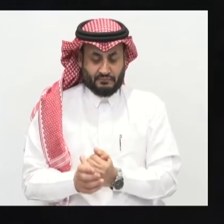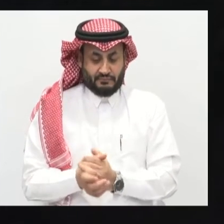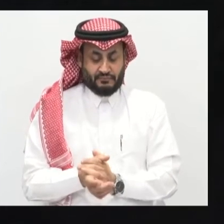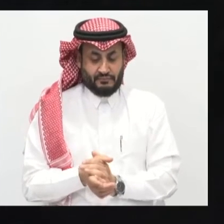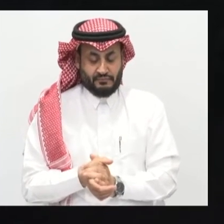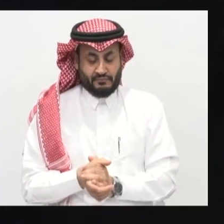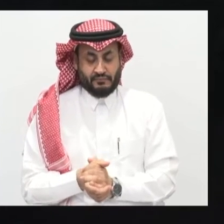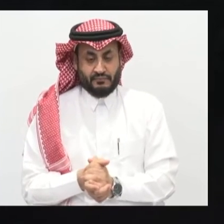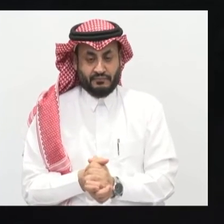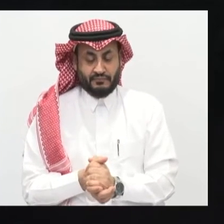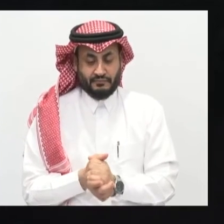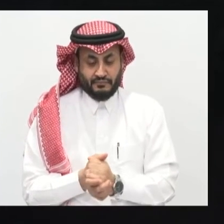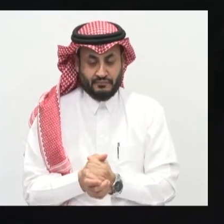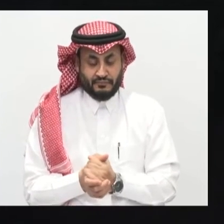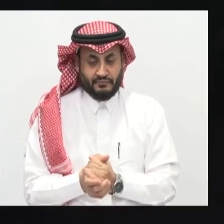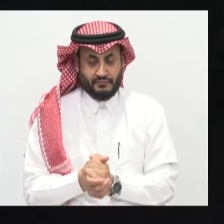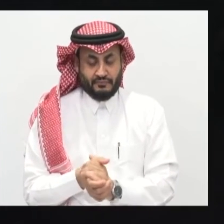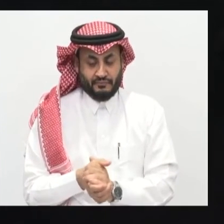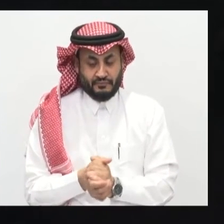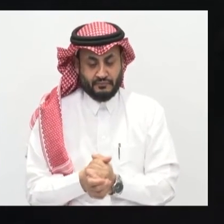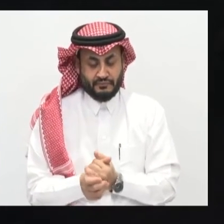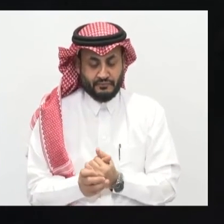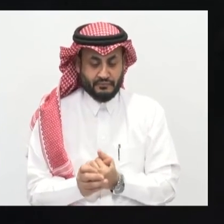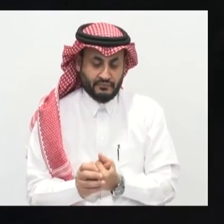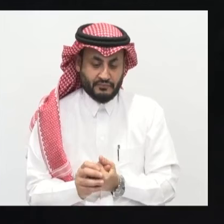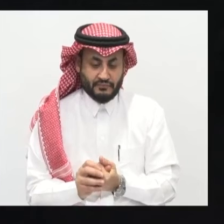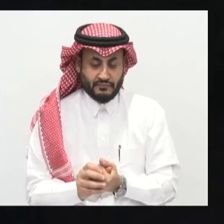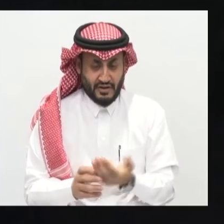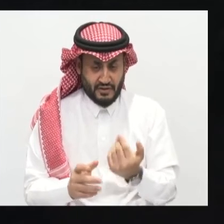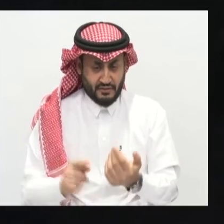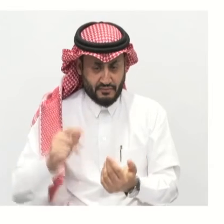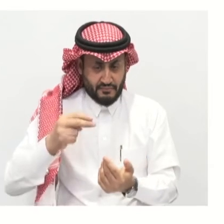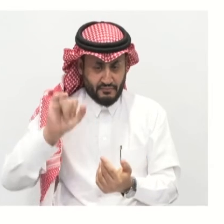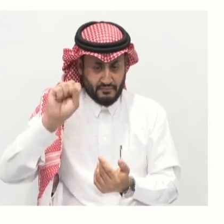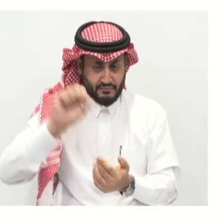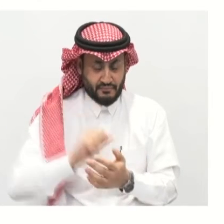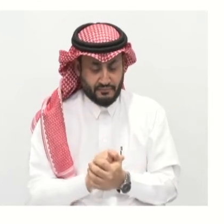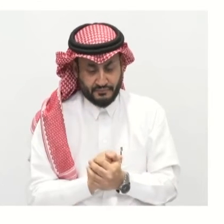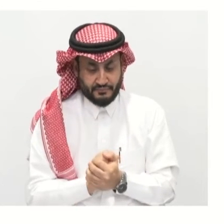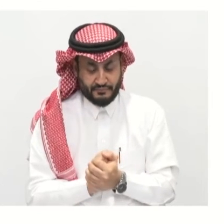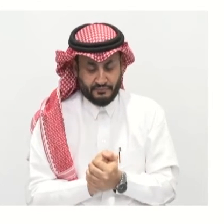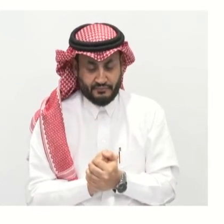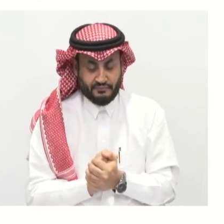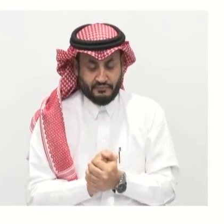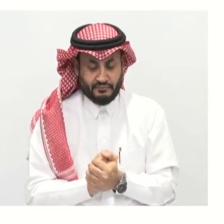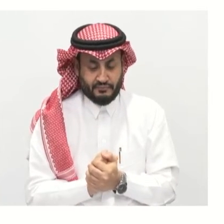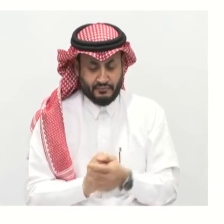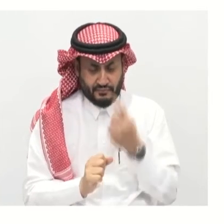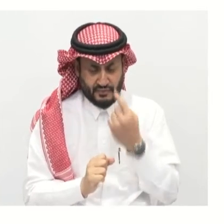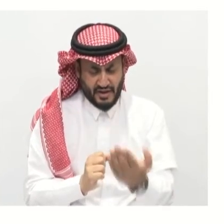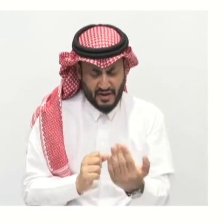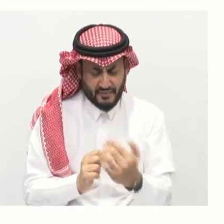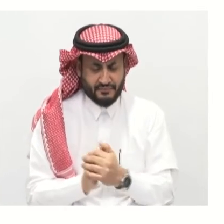that, these, or those? This, because the cube's in her hand. So let's write this down. This is